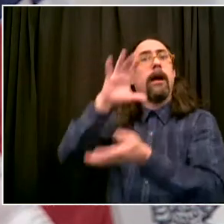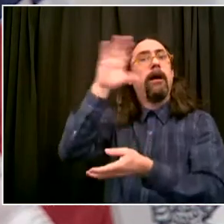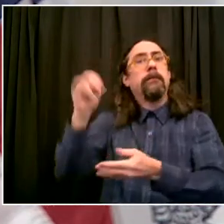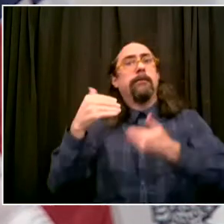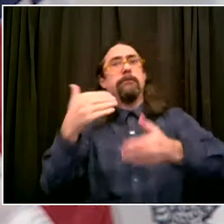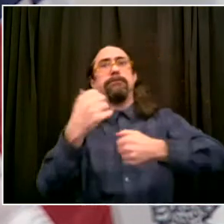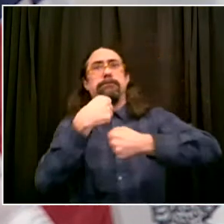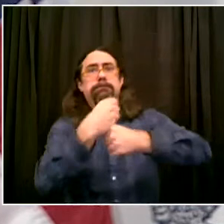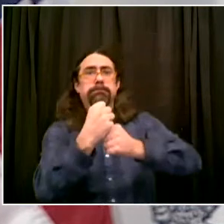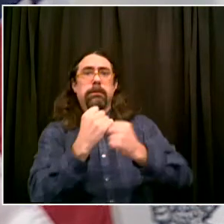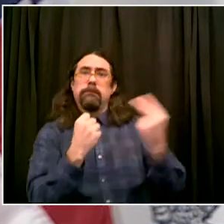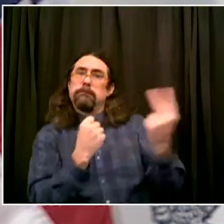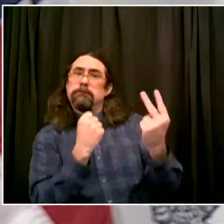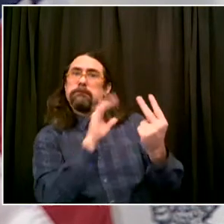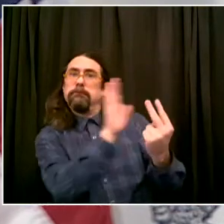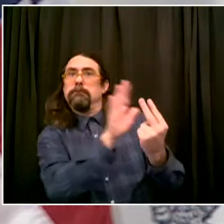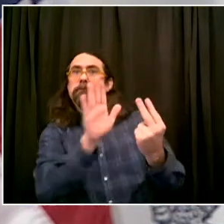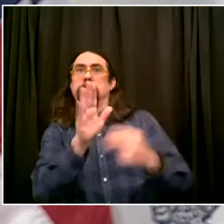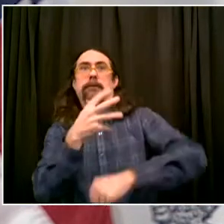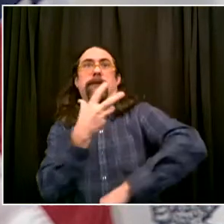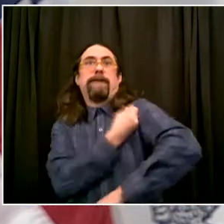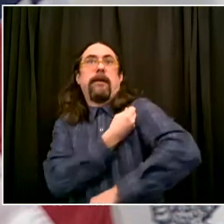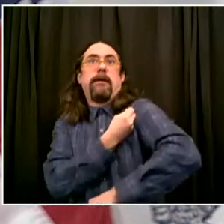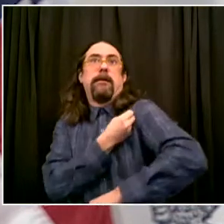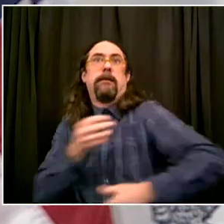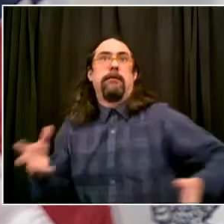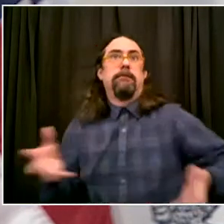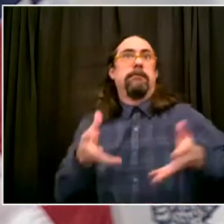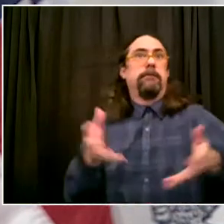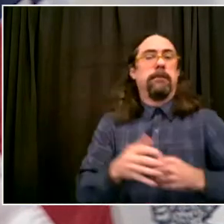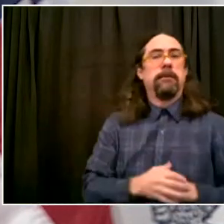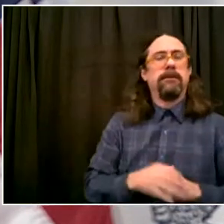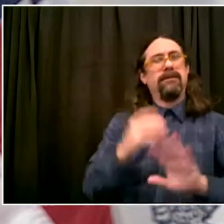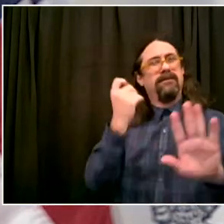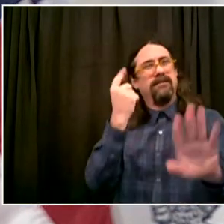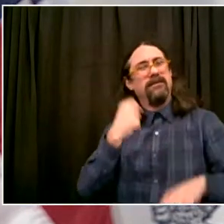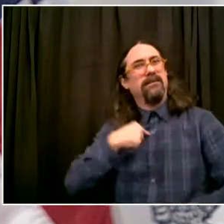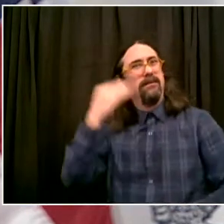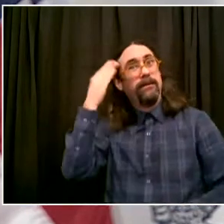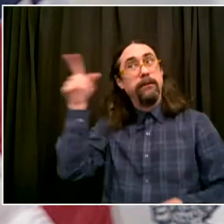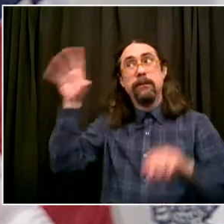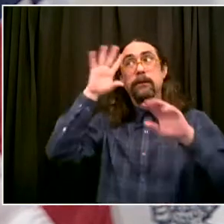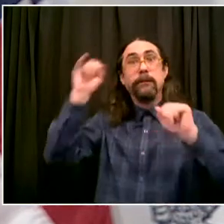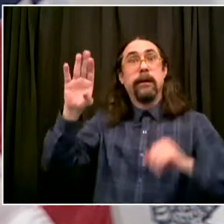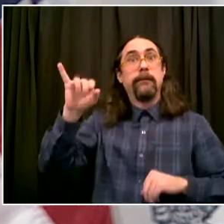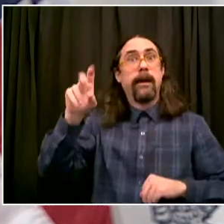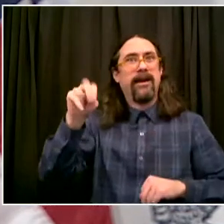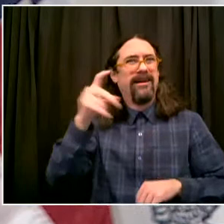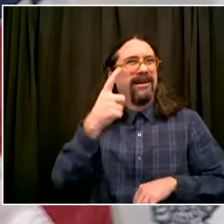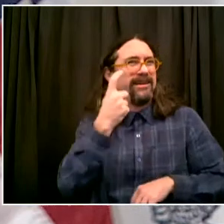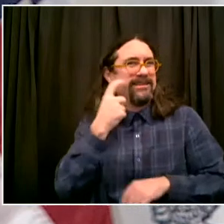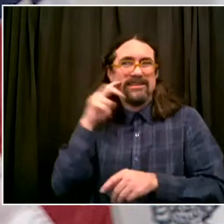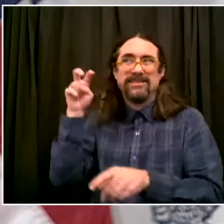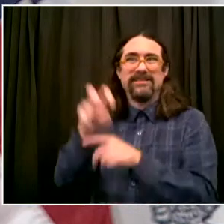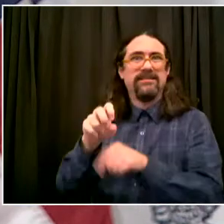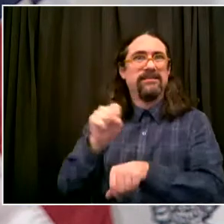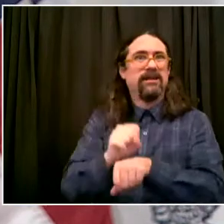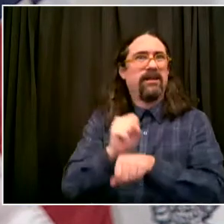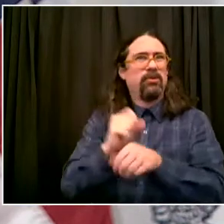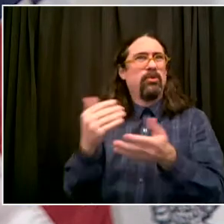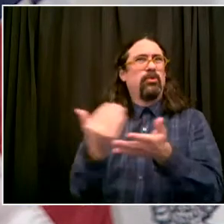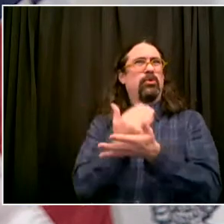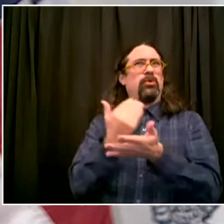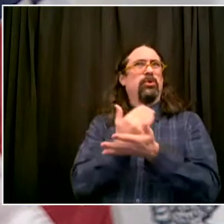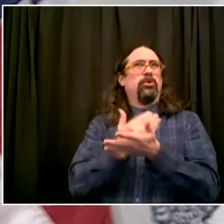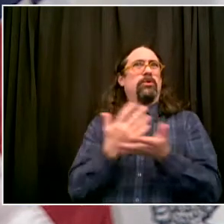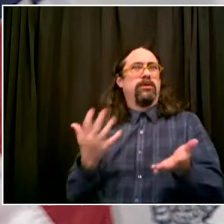the immediate supply moving under the current conditions. And I really respect their efforts. I think we have to acknowledge, however, that